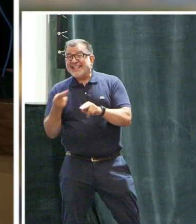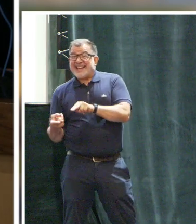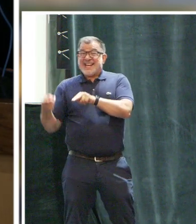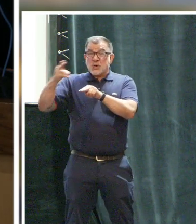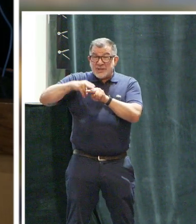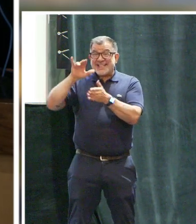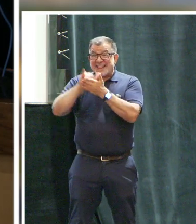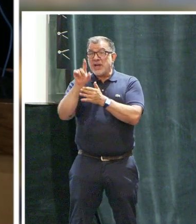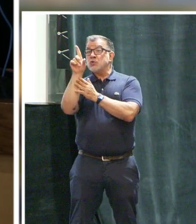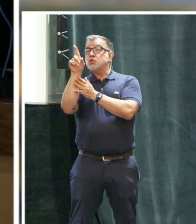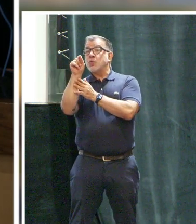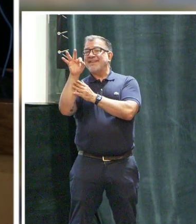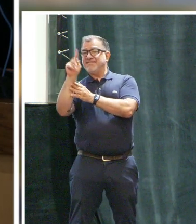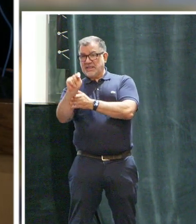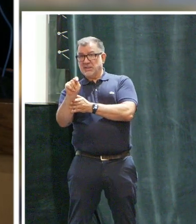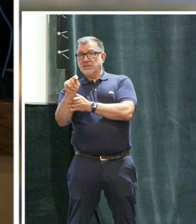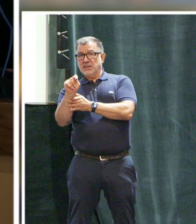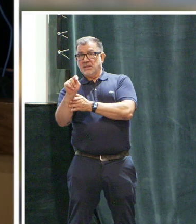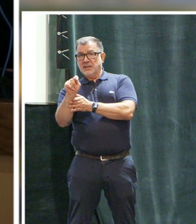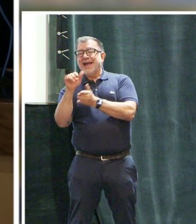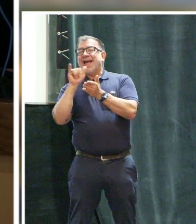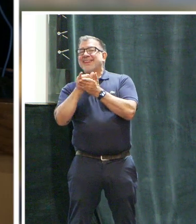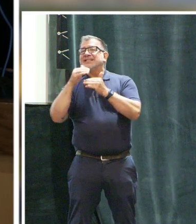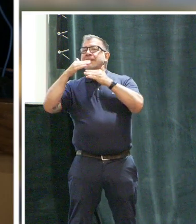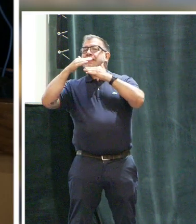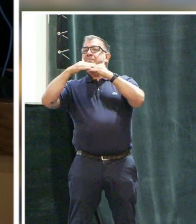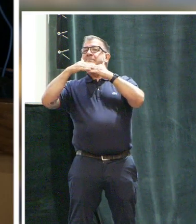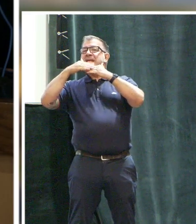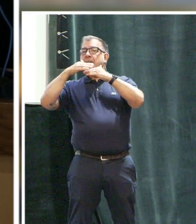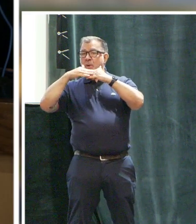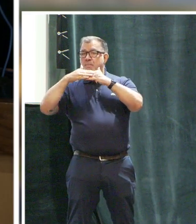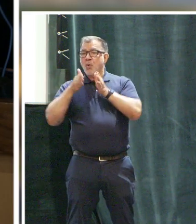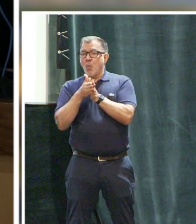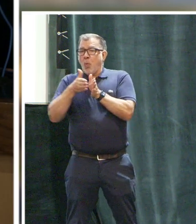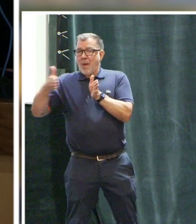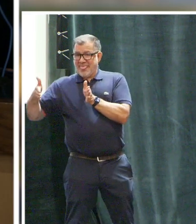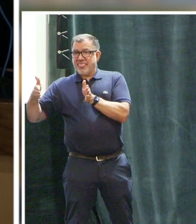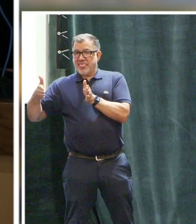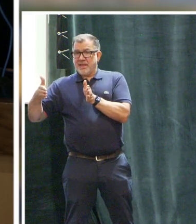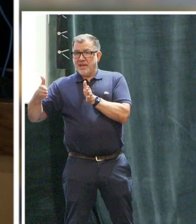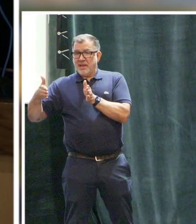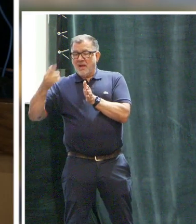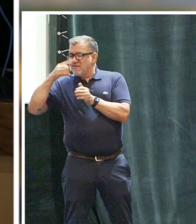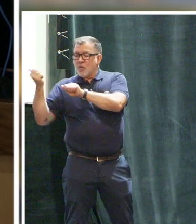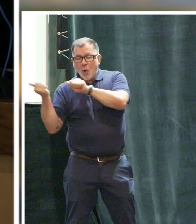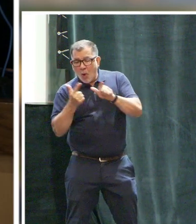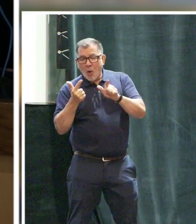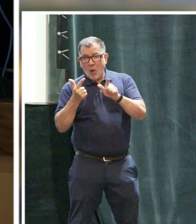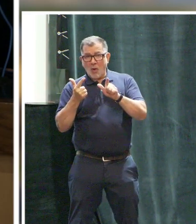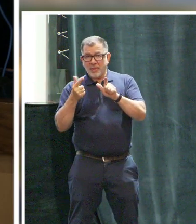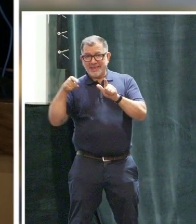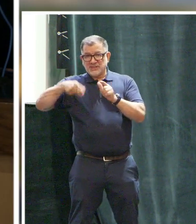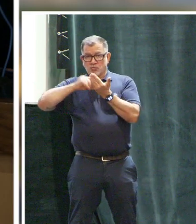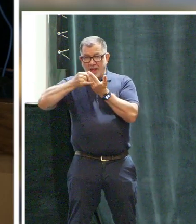in general, that is the minimum width of what we're calling, or what we consider the multi-use path across the project, is a minimum of 20